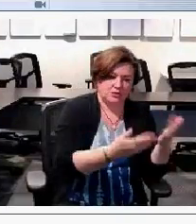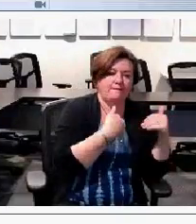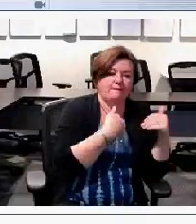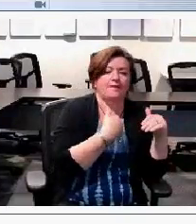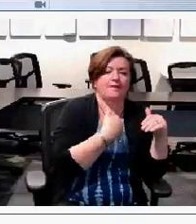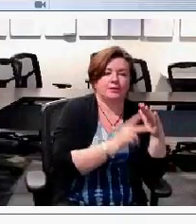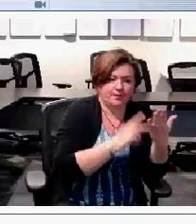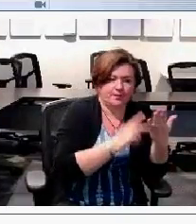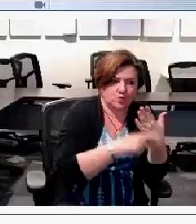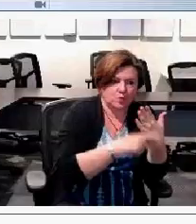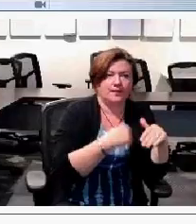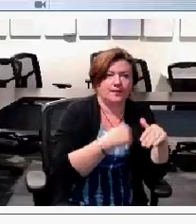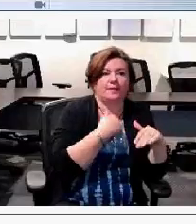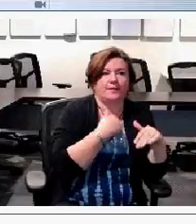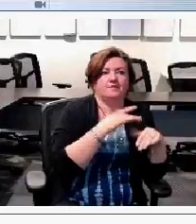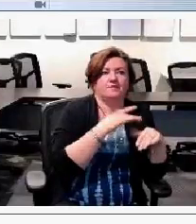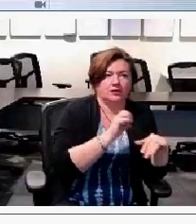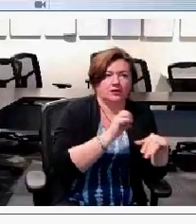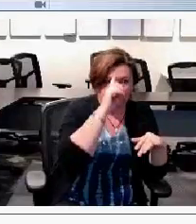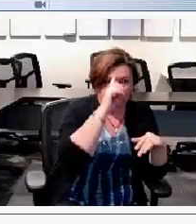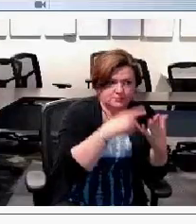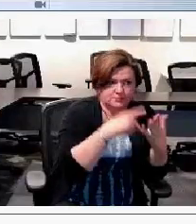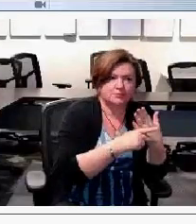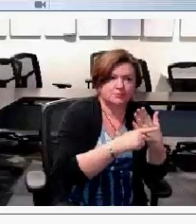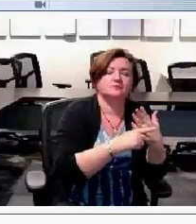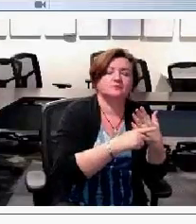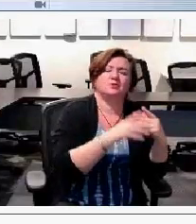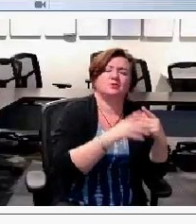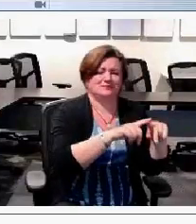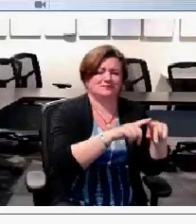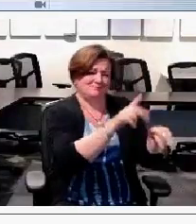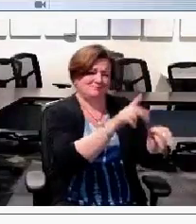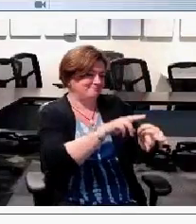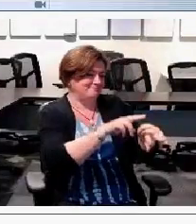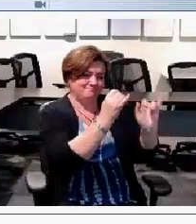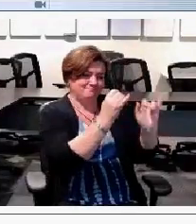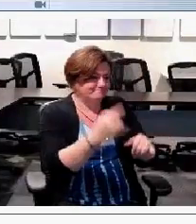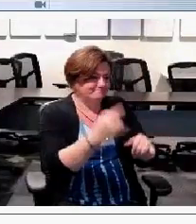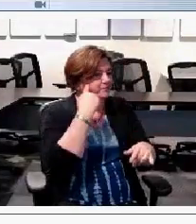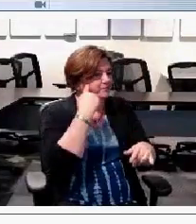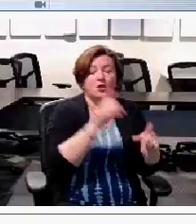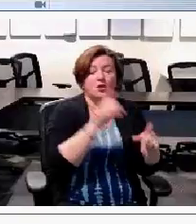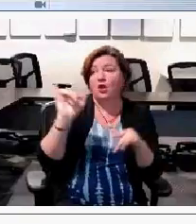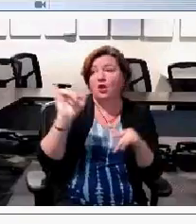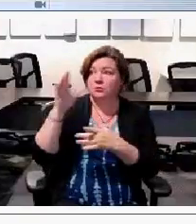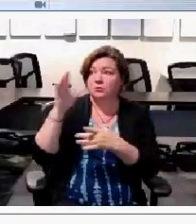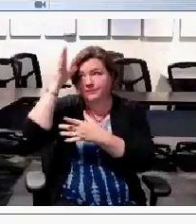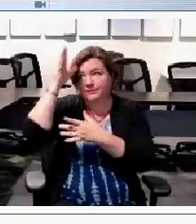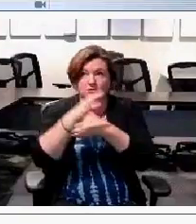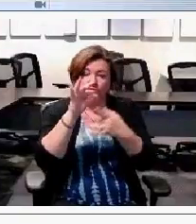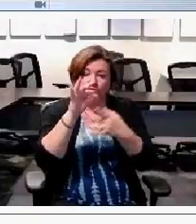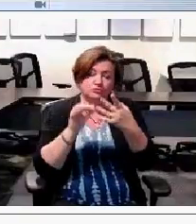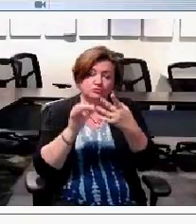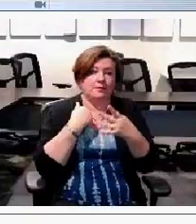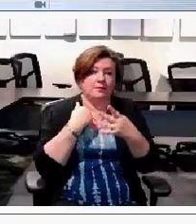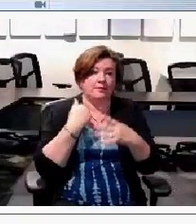program. And those absolutely vary depending on what a parent has chosen. Many of our kids are